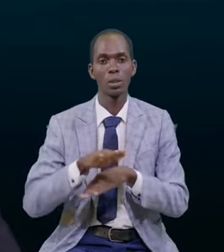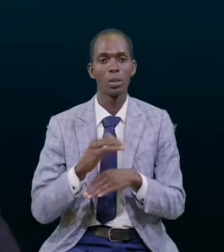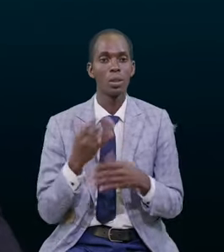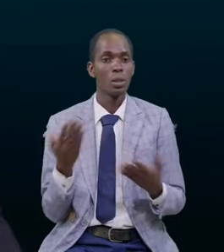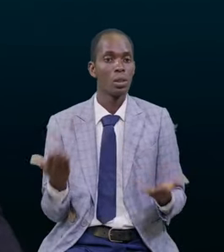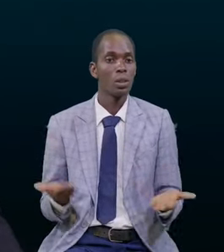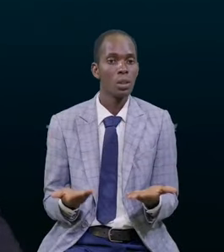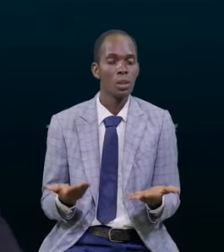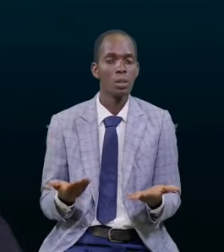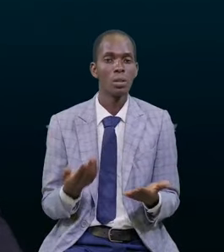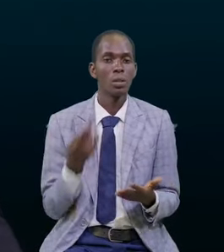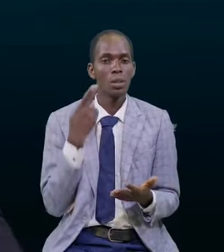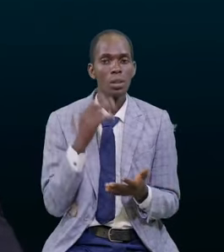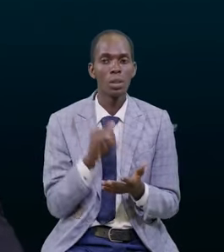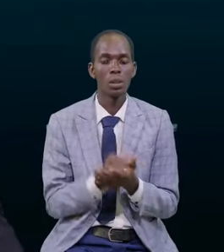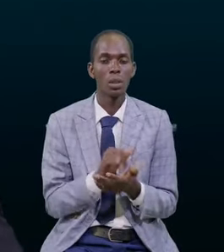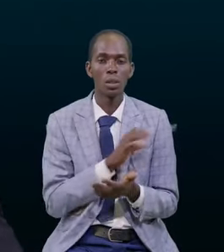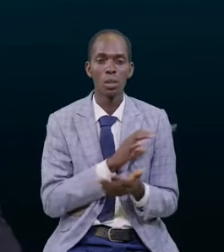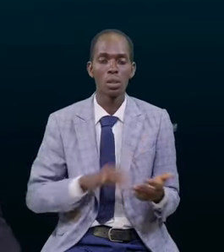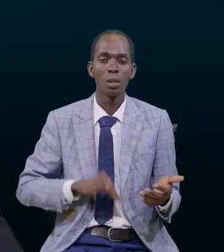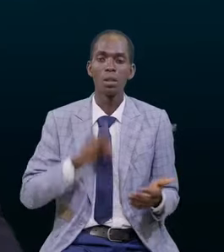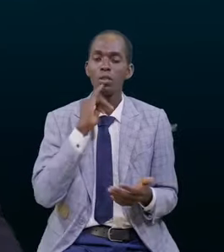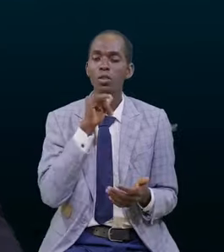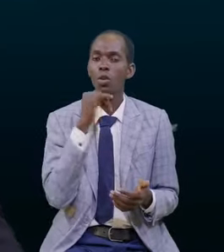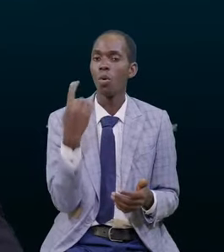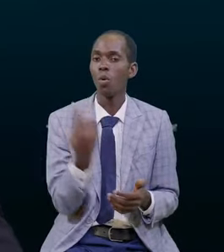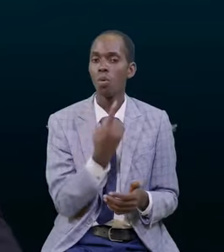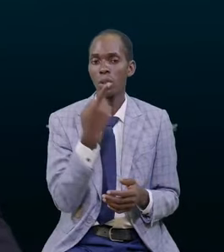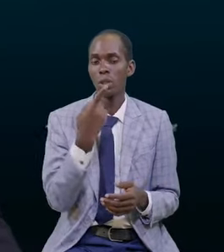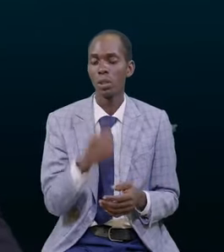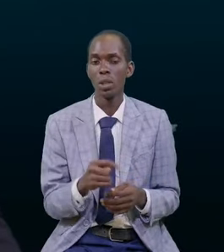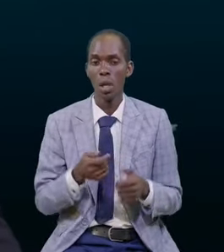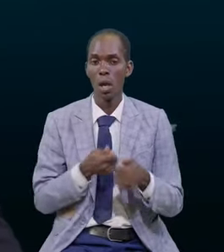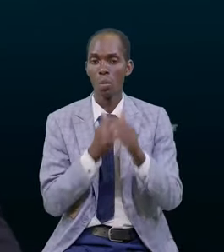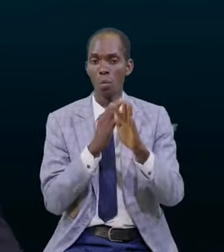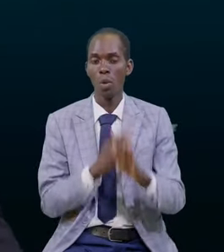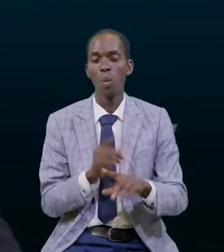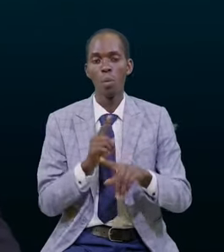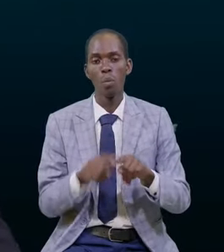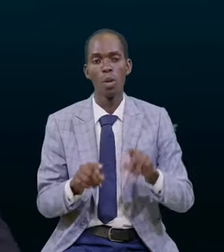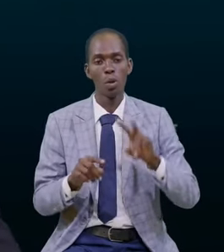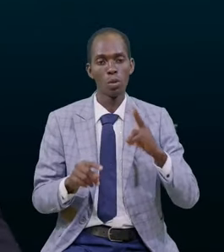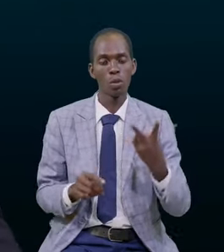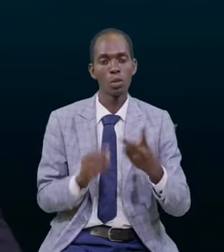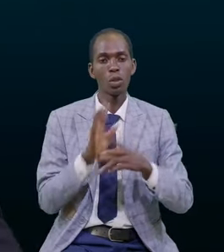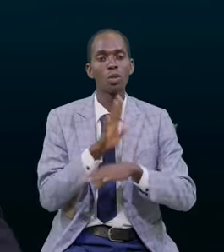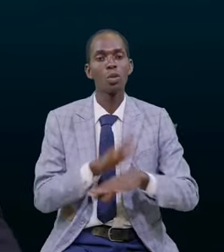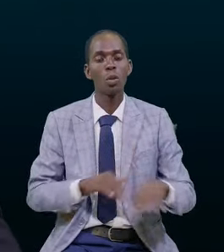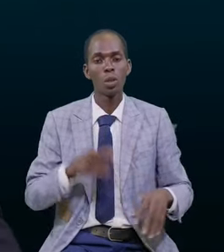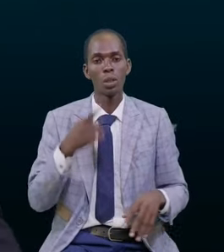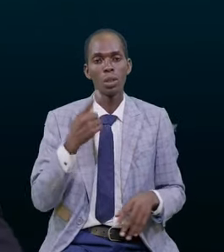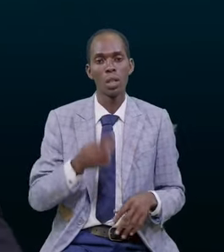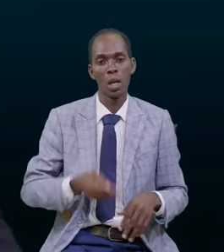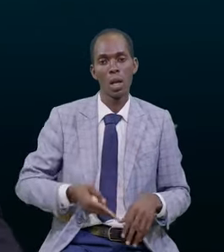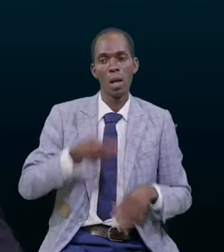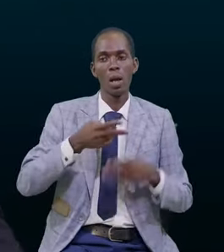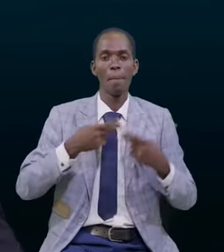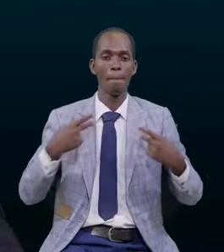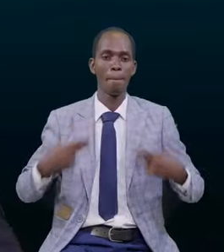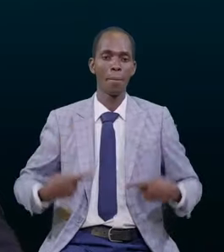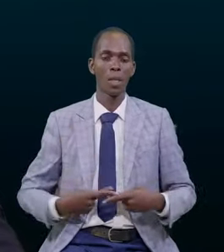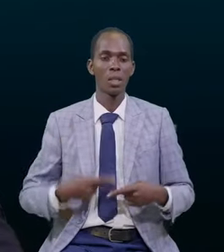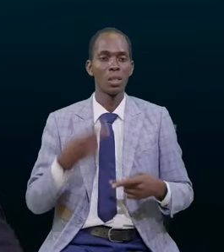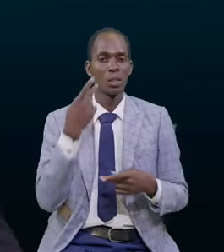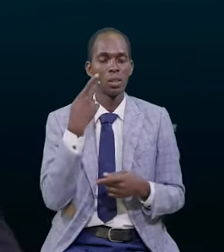as the Apostle he was also referred to as the high priest of ouros profession let's focus on that a little